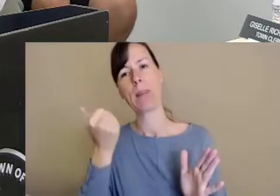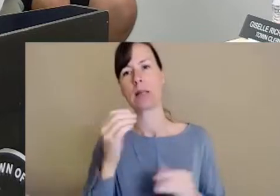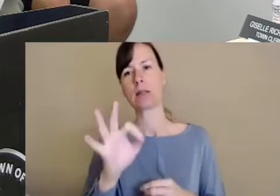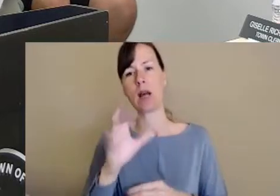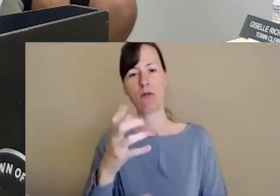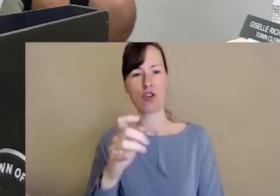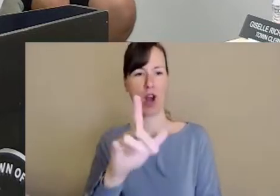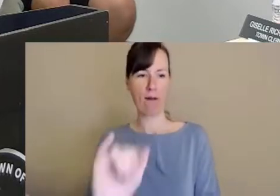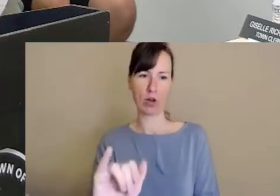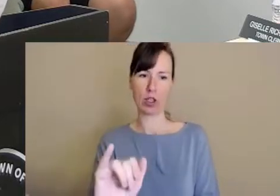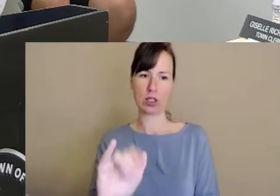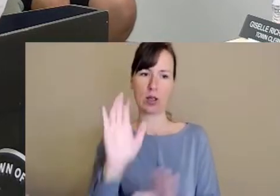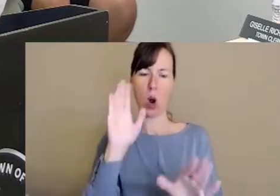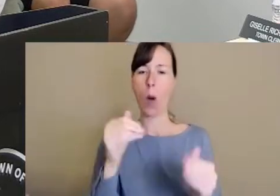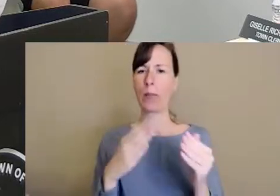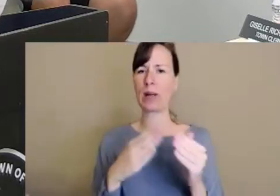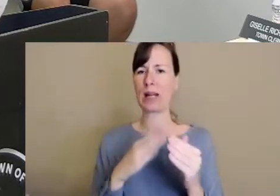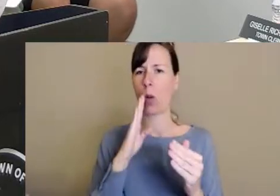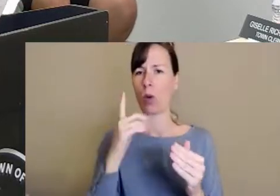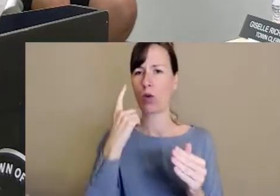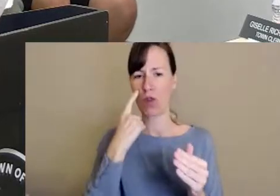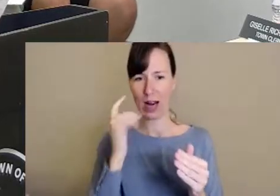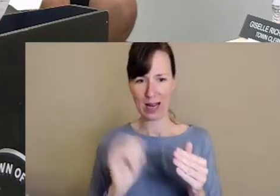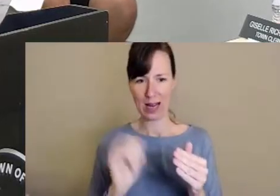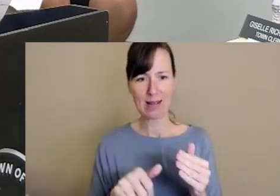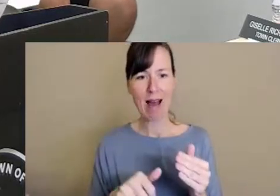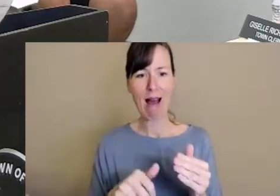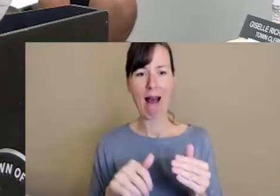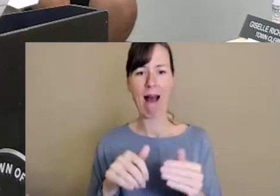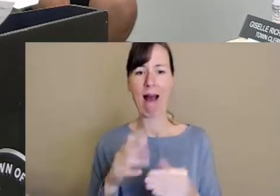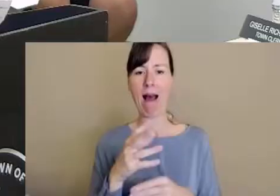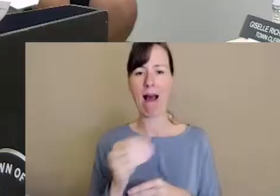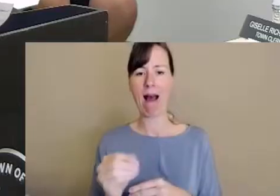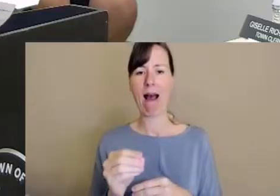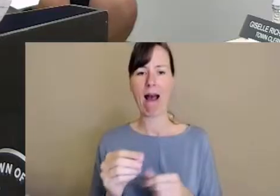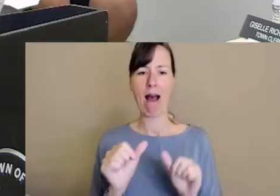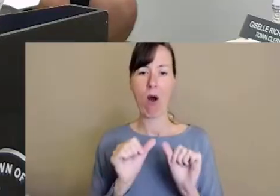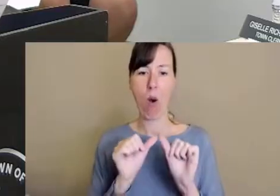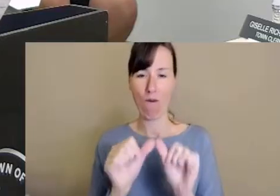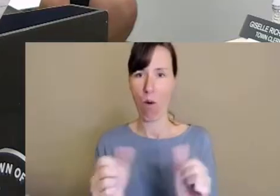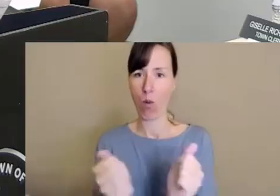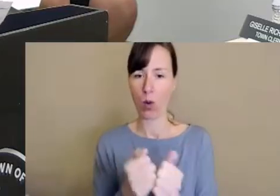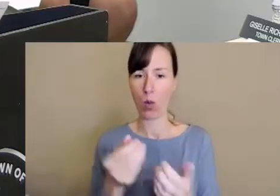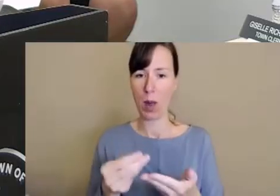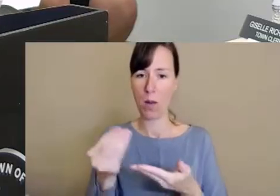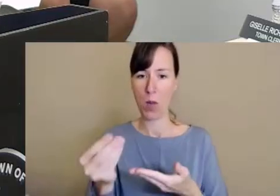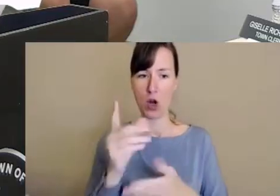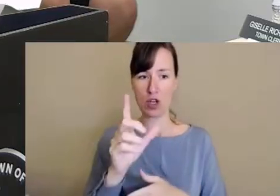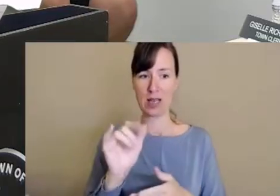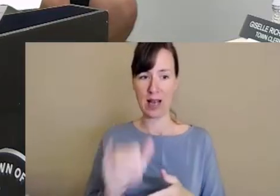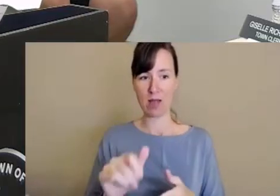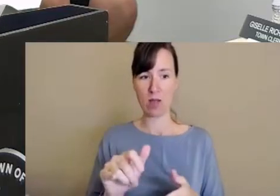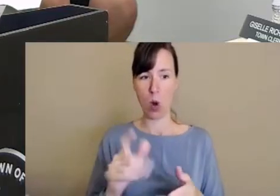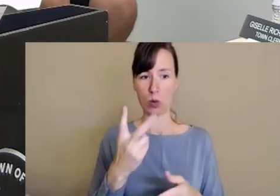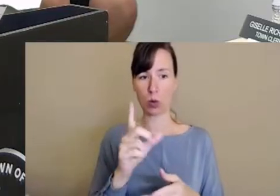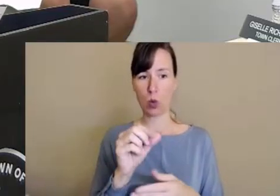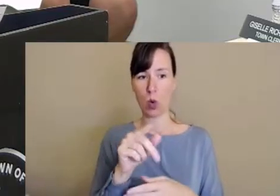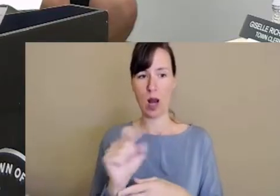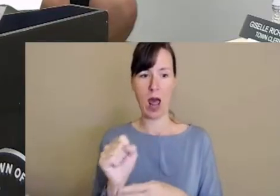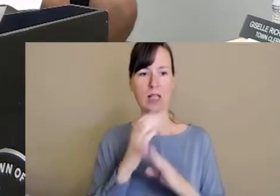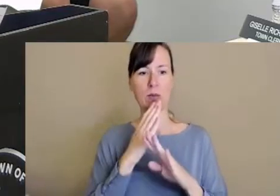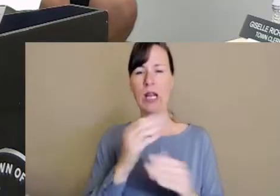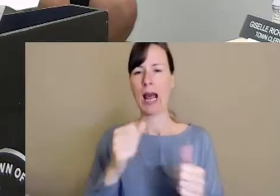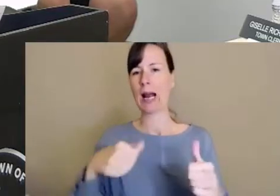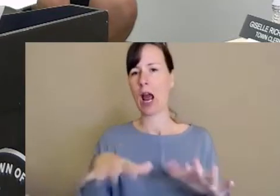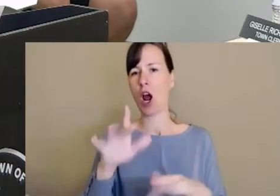come. Thank you for your service and your time. I would also like to thank you all for